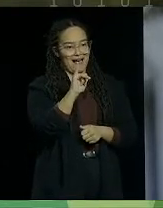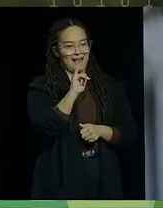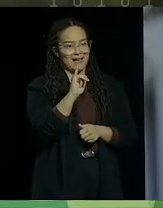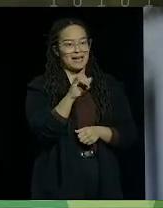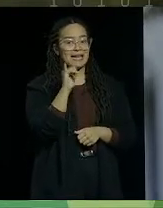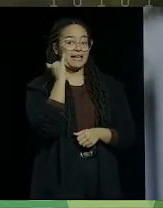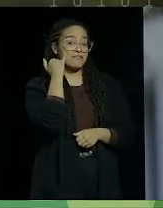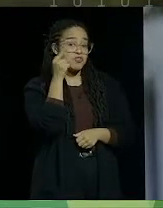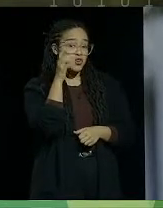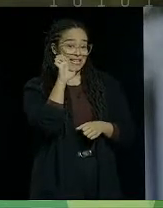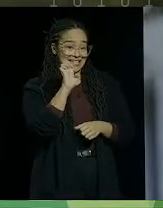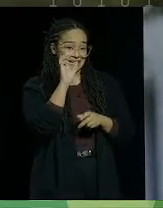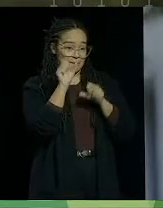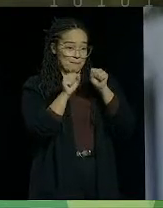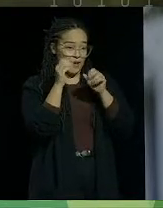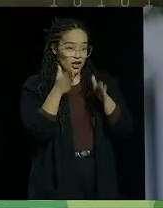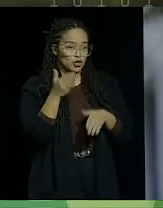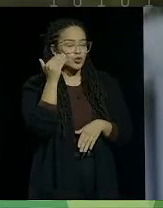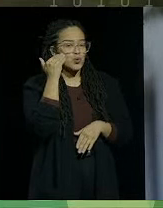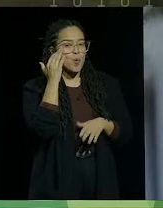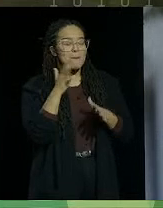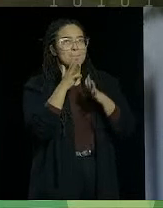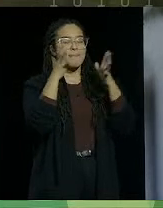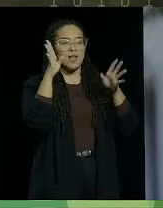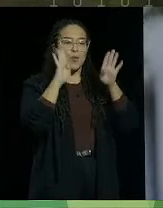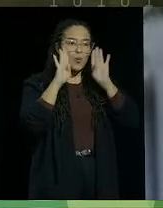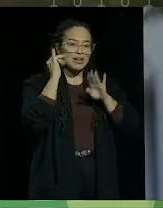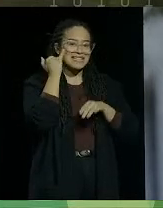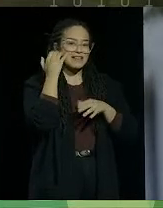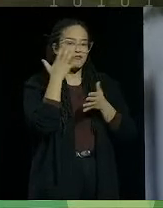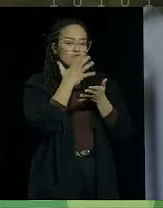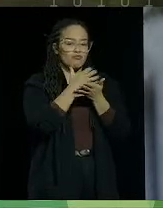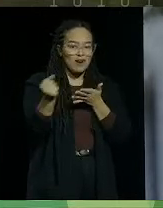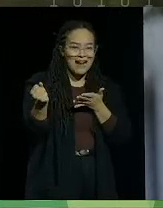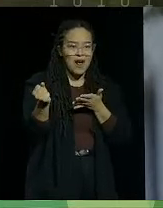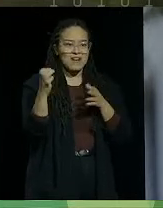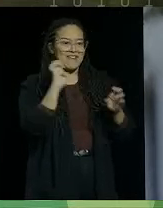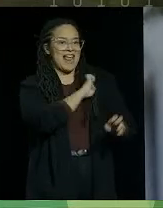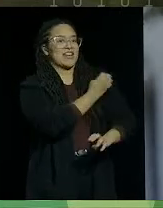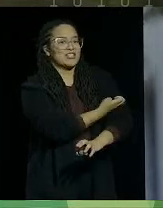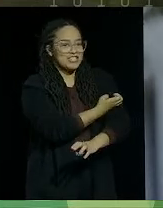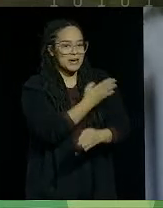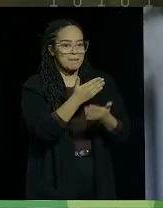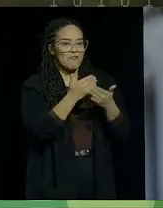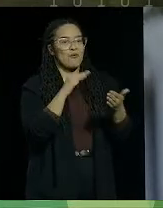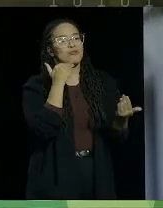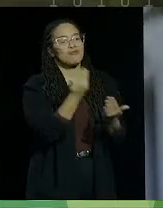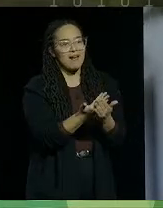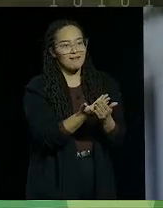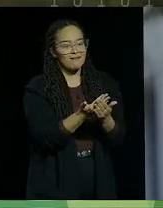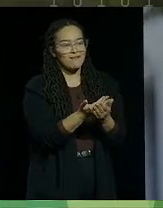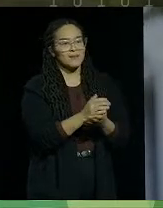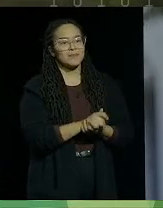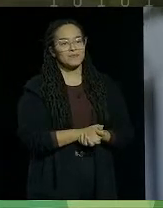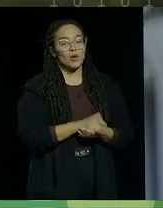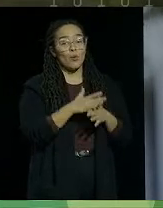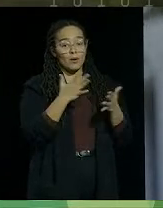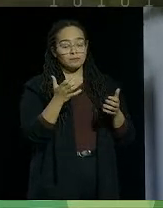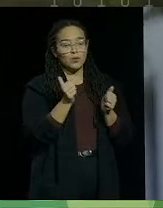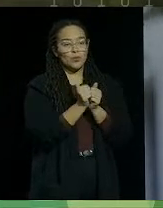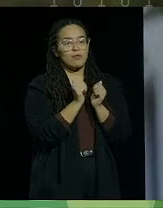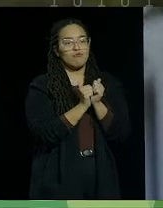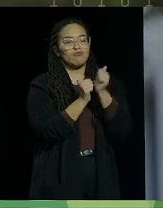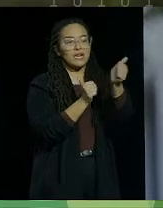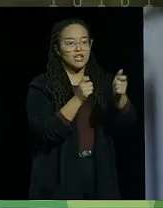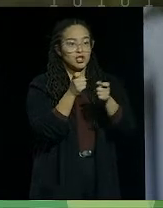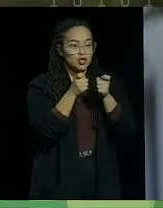you're an e-biker, you know that a big worry is whether you'll run out of energy before you reach your final destination. Well, with range